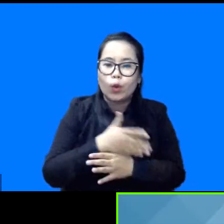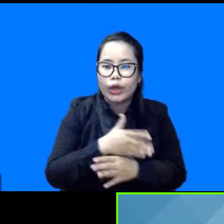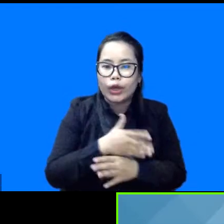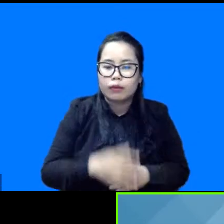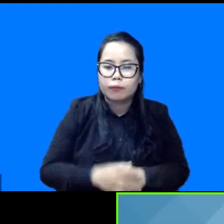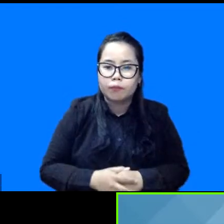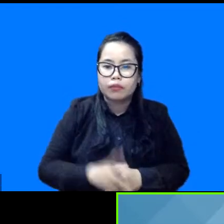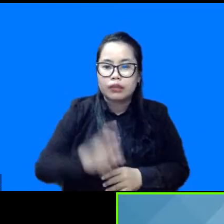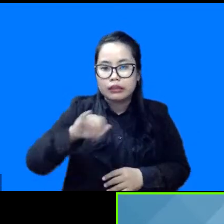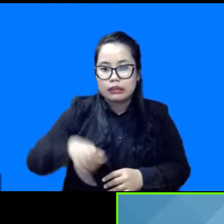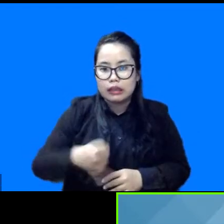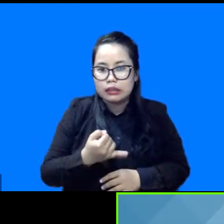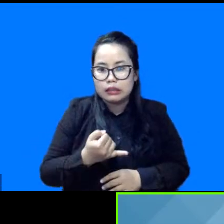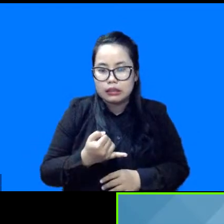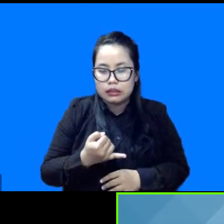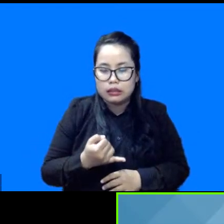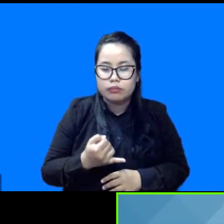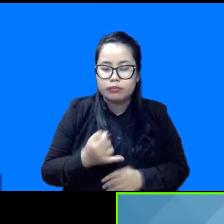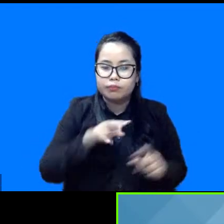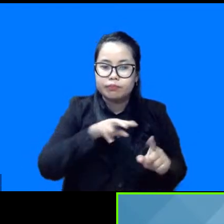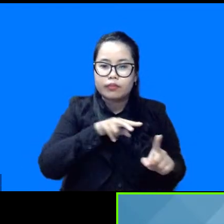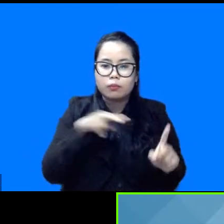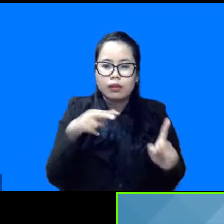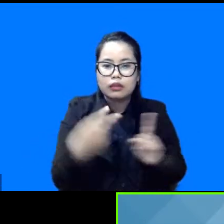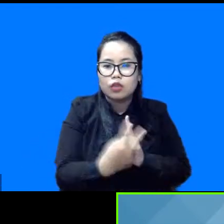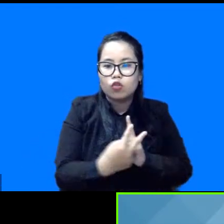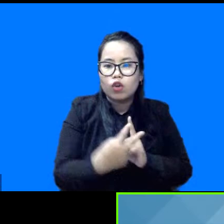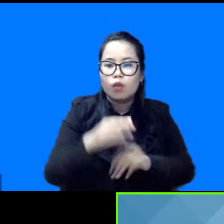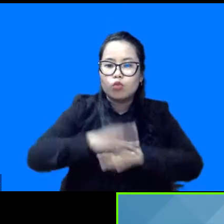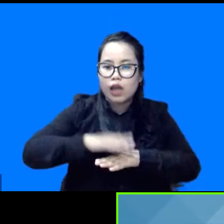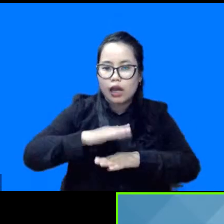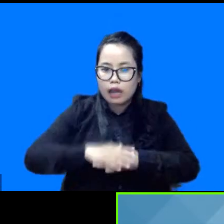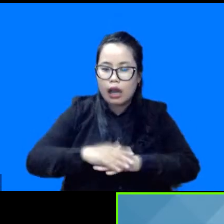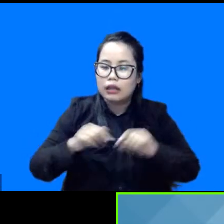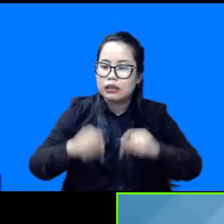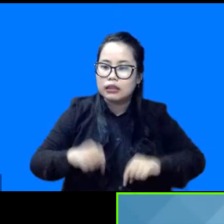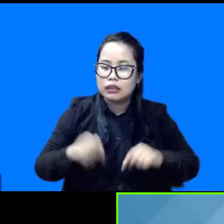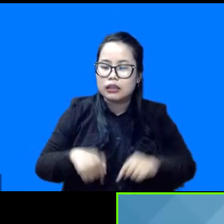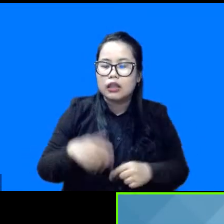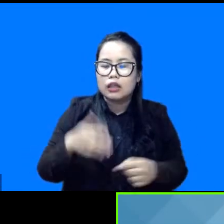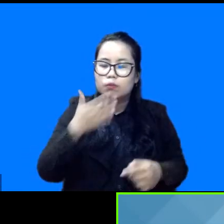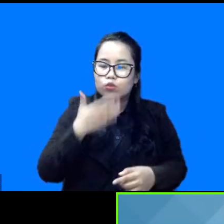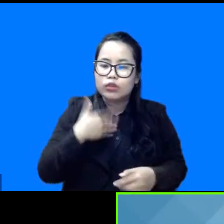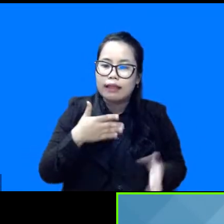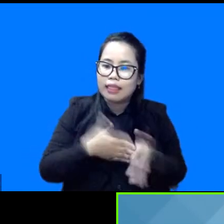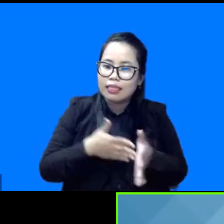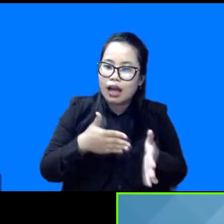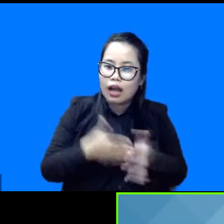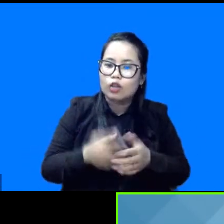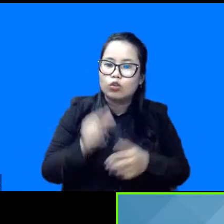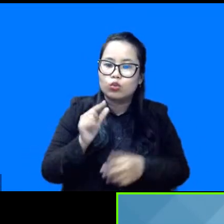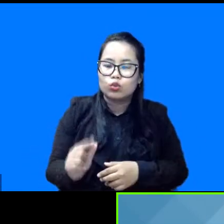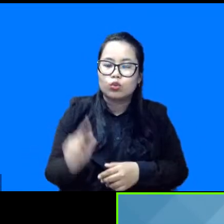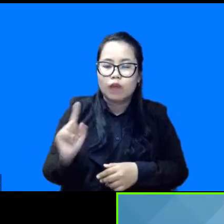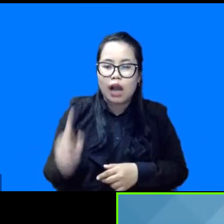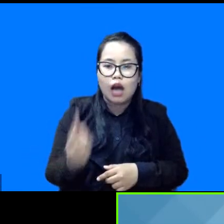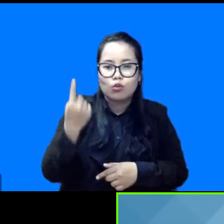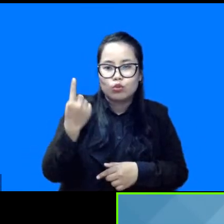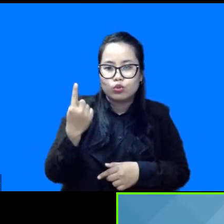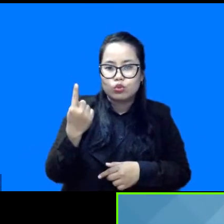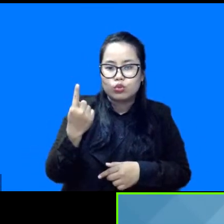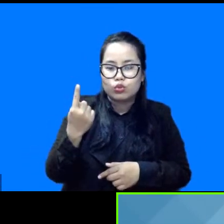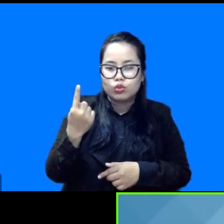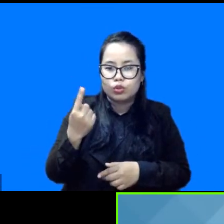perspectives, this culture also becomes the main challenges in mainstreaming such issues, unless we provide, as